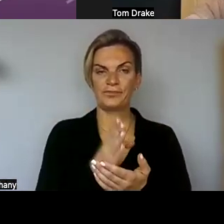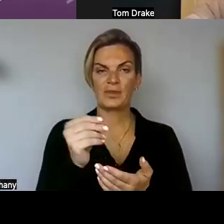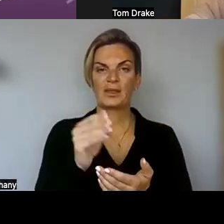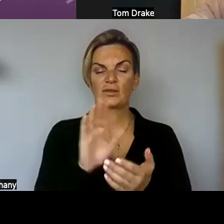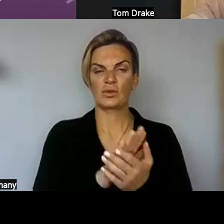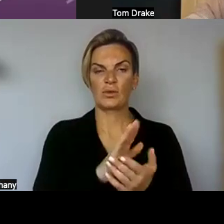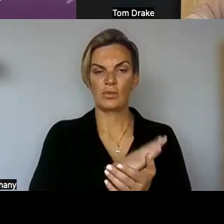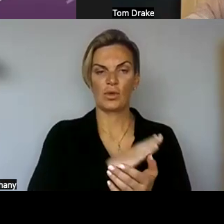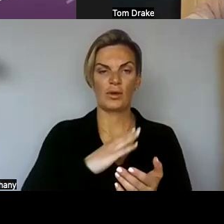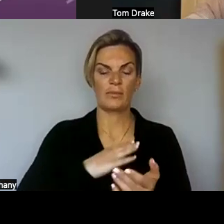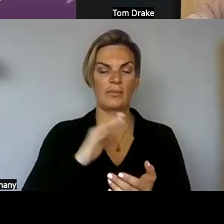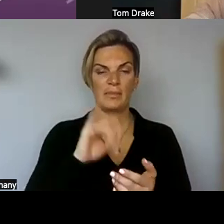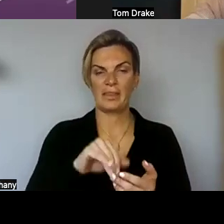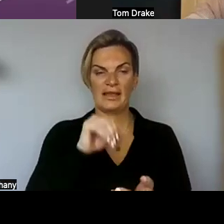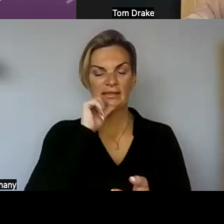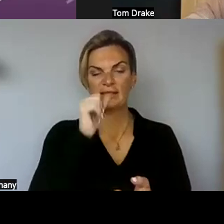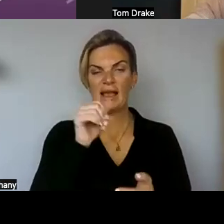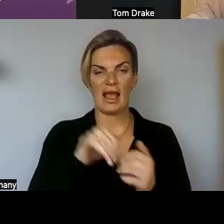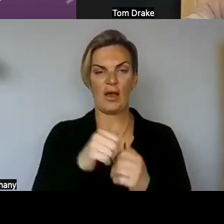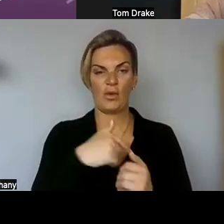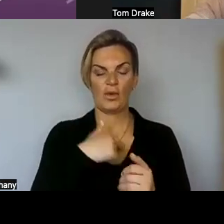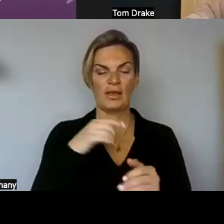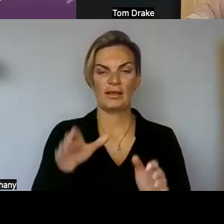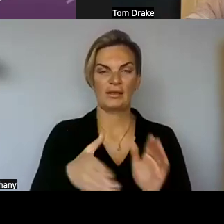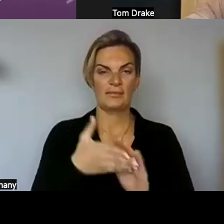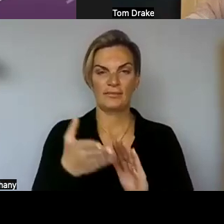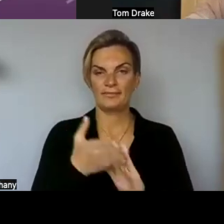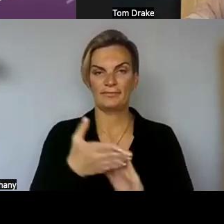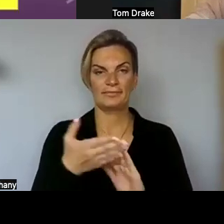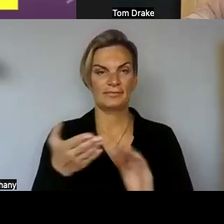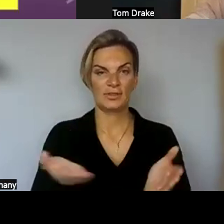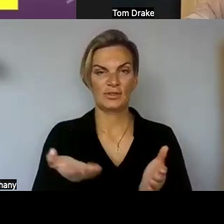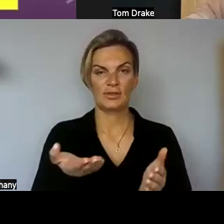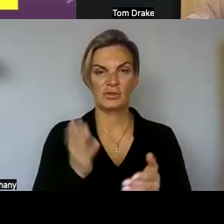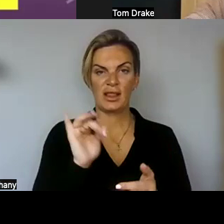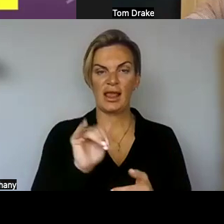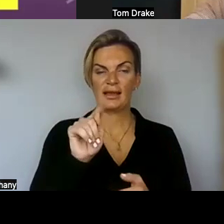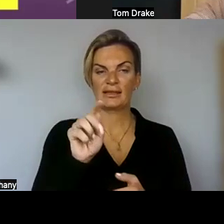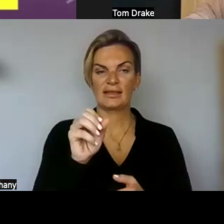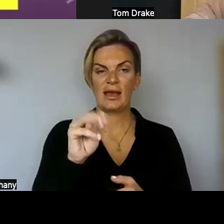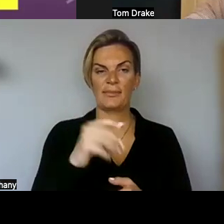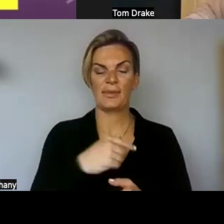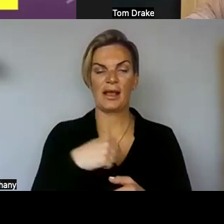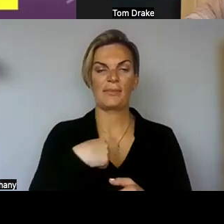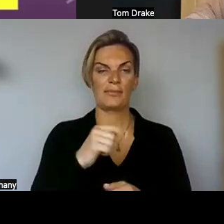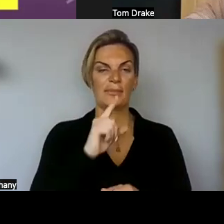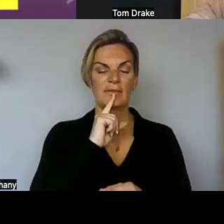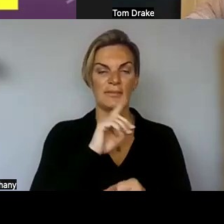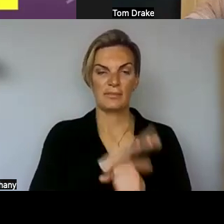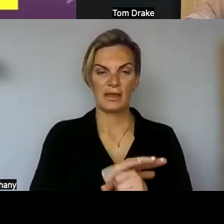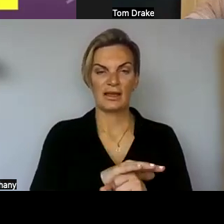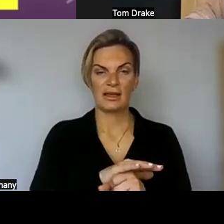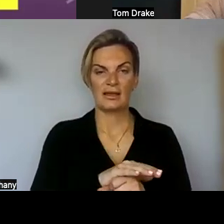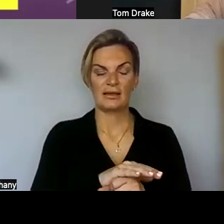board, but that's not the way here. So, um, like Tom, I'm absolutely committed